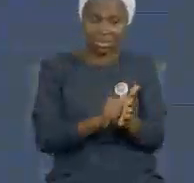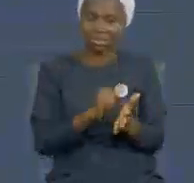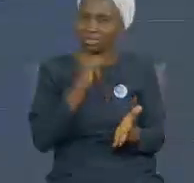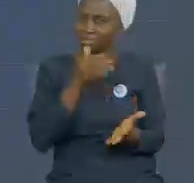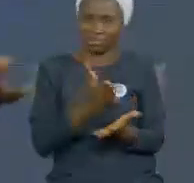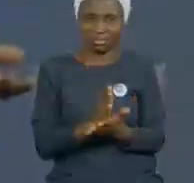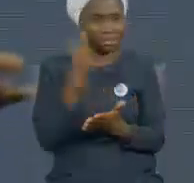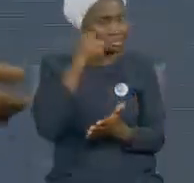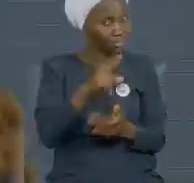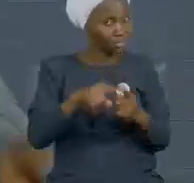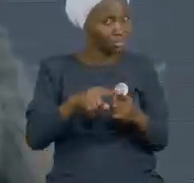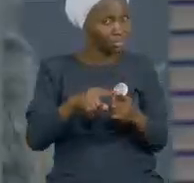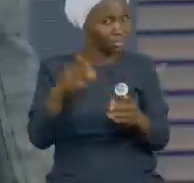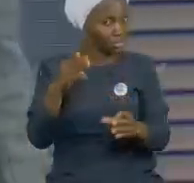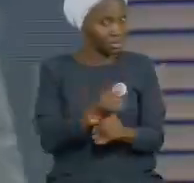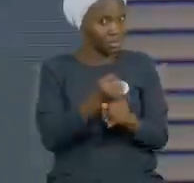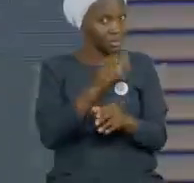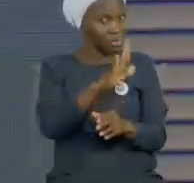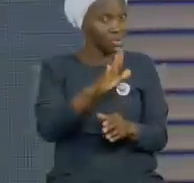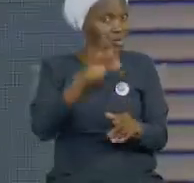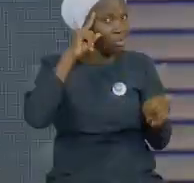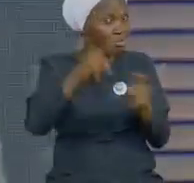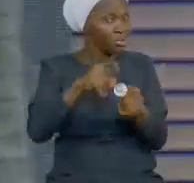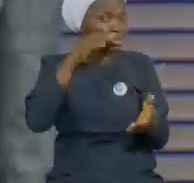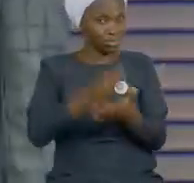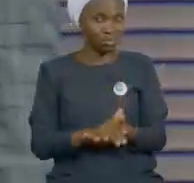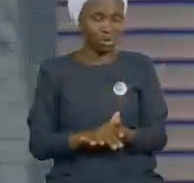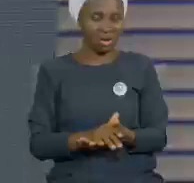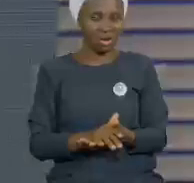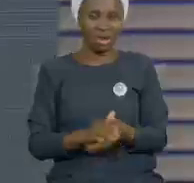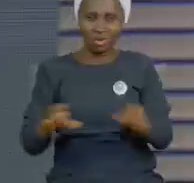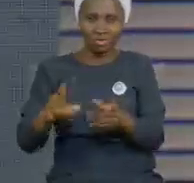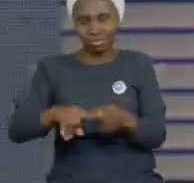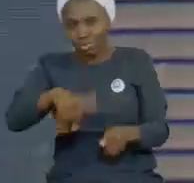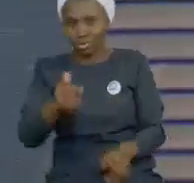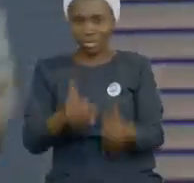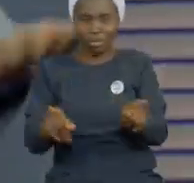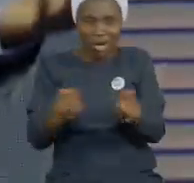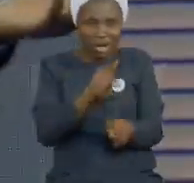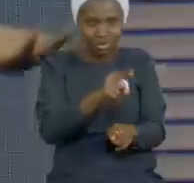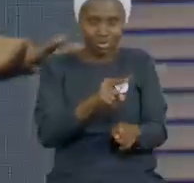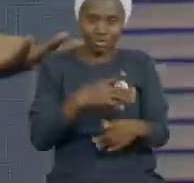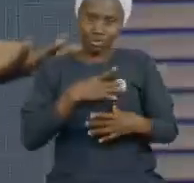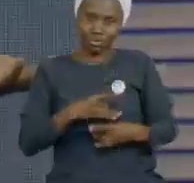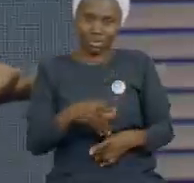your brother's wife. Do unto others as you want them to do unto you. If Philip had taken your wife, how would you have felt?